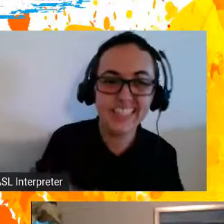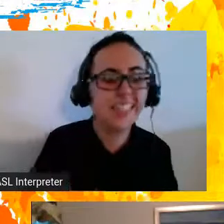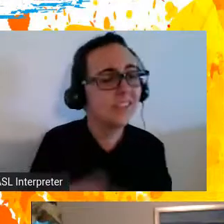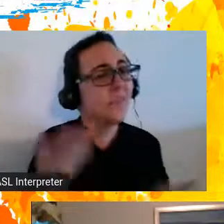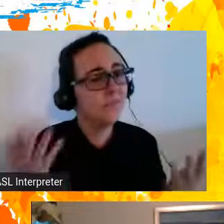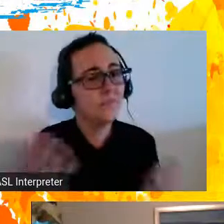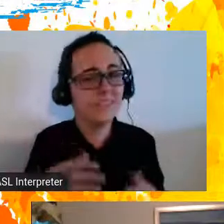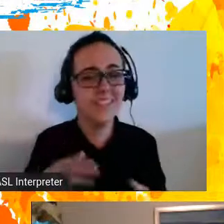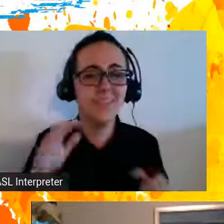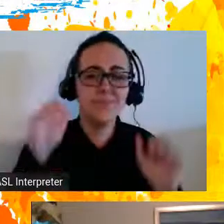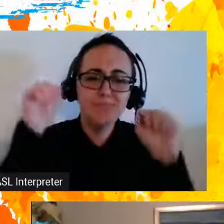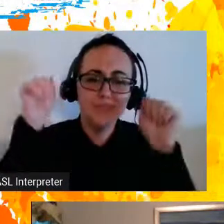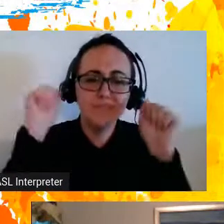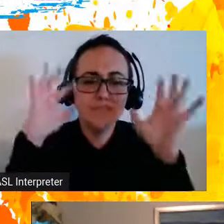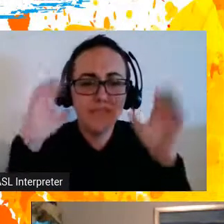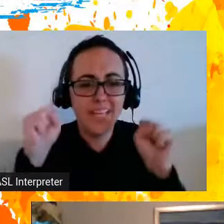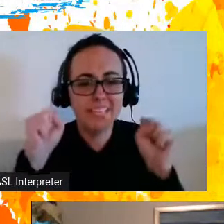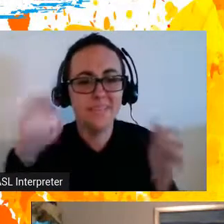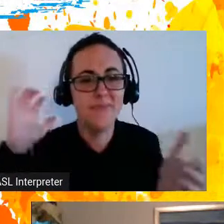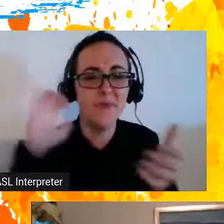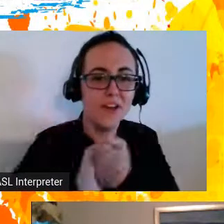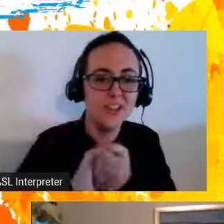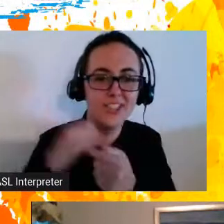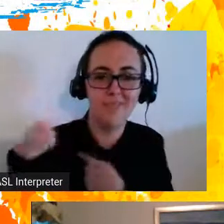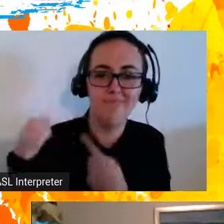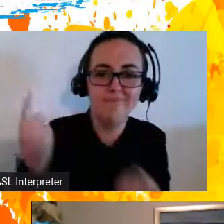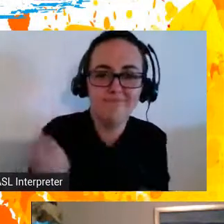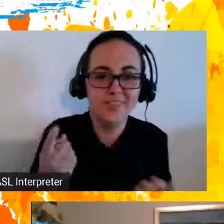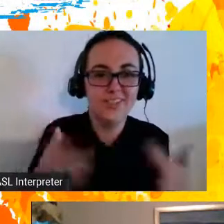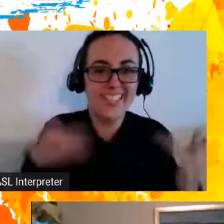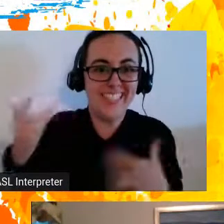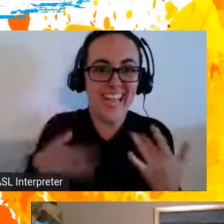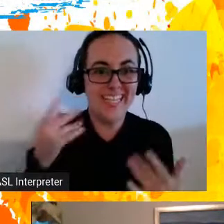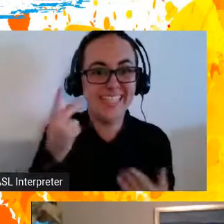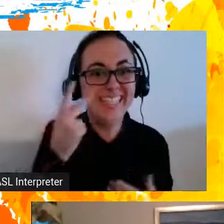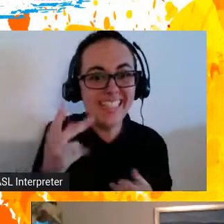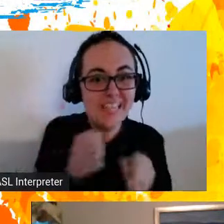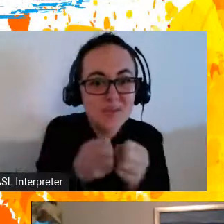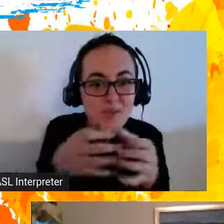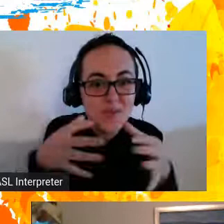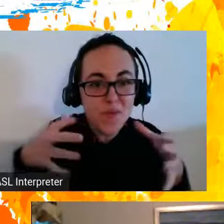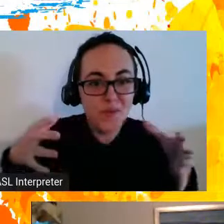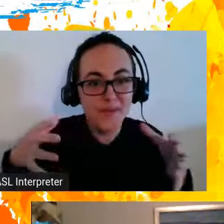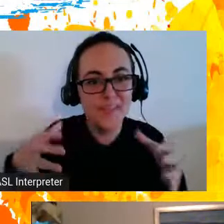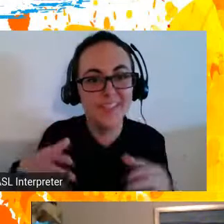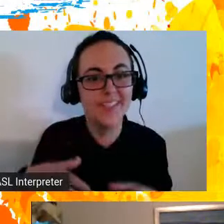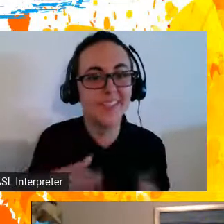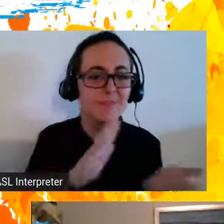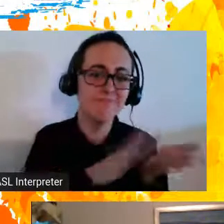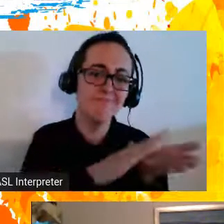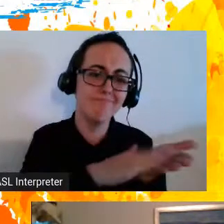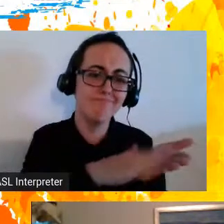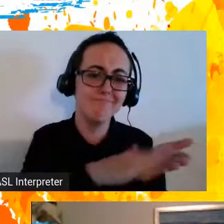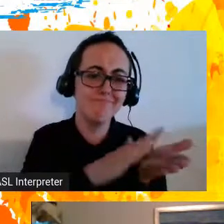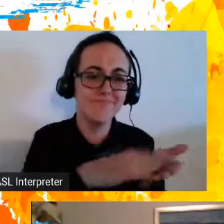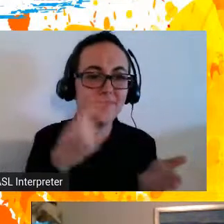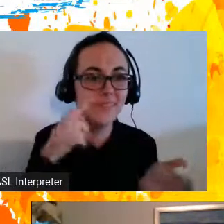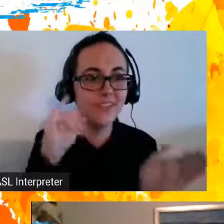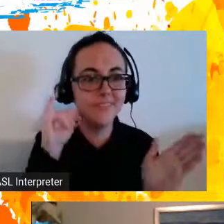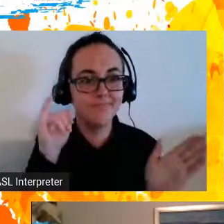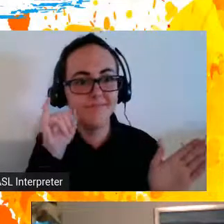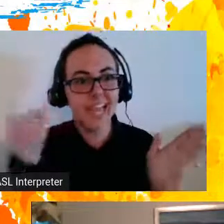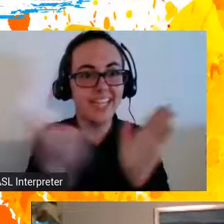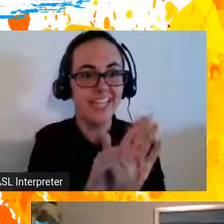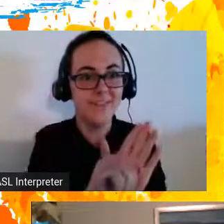partnership thus far, and we're really excited to see it grow. So kudos to you for identifying this is